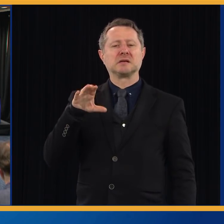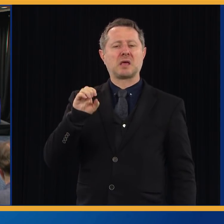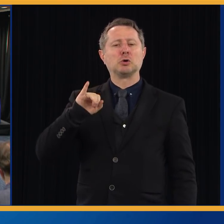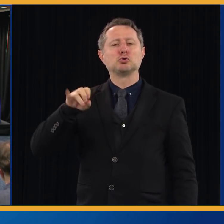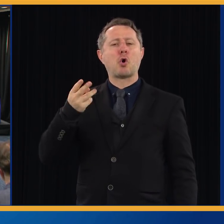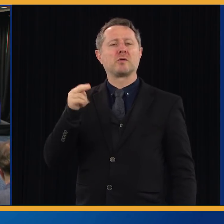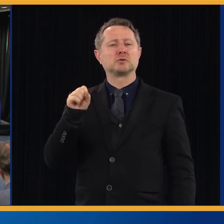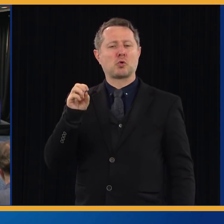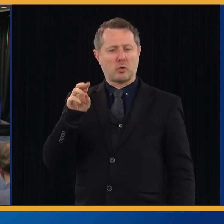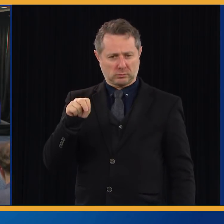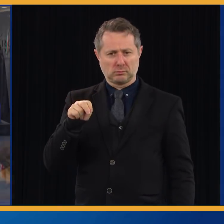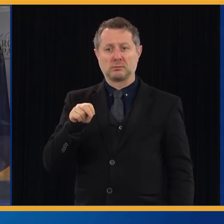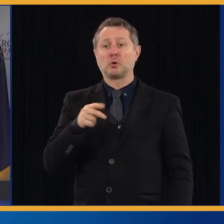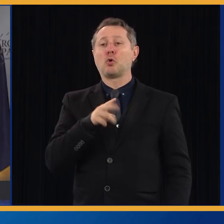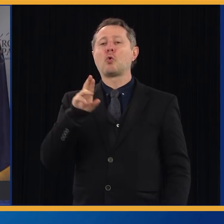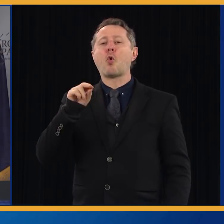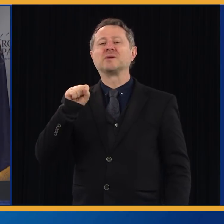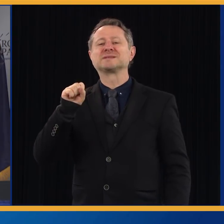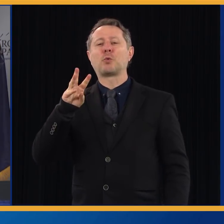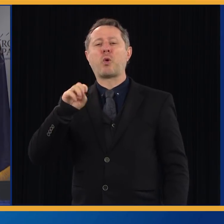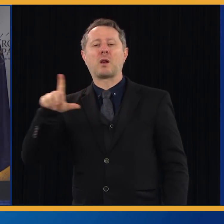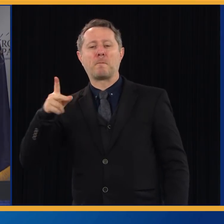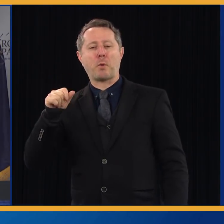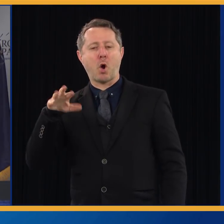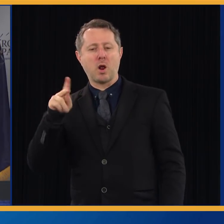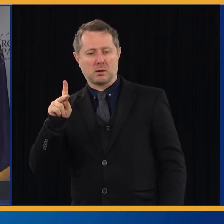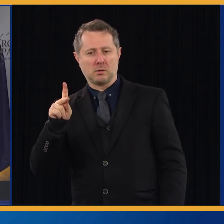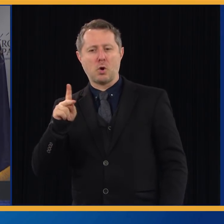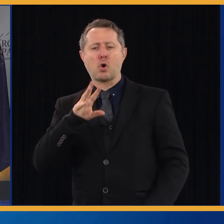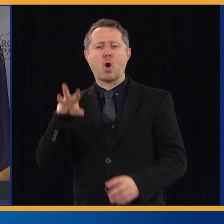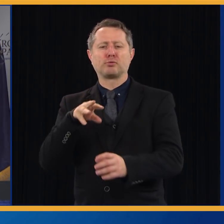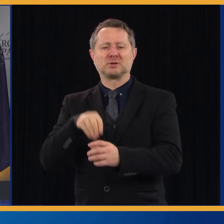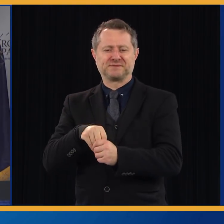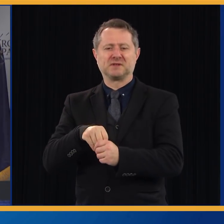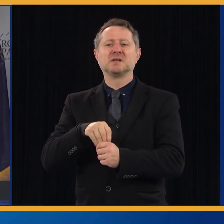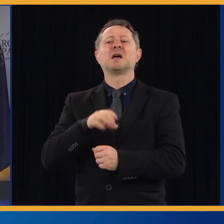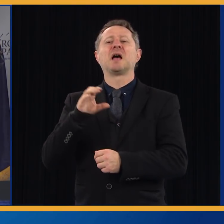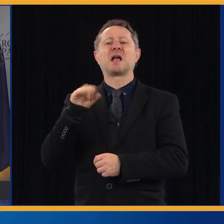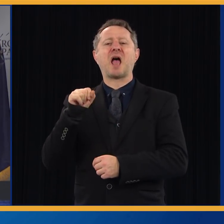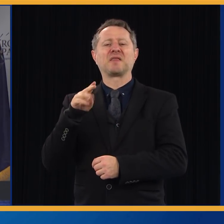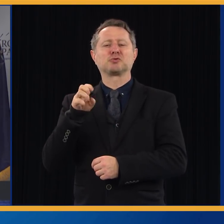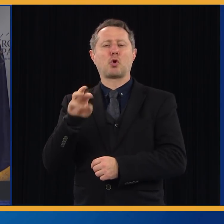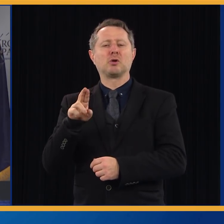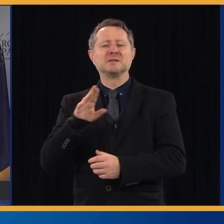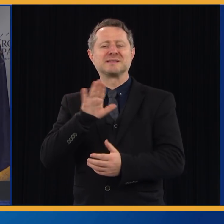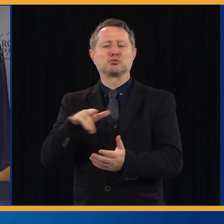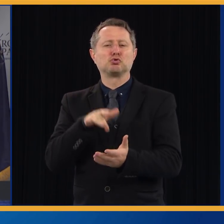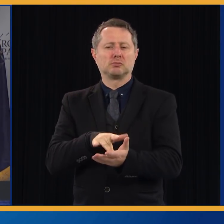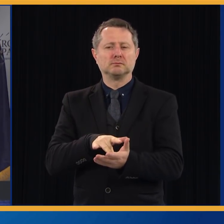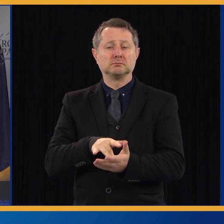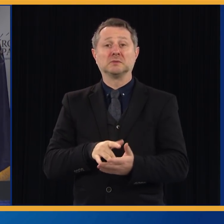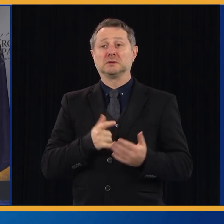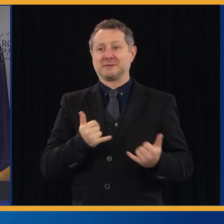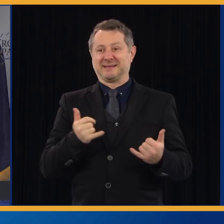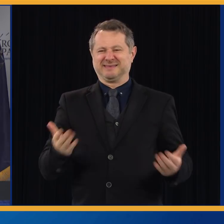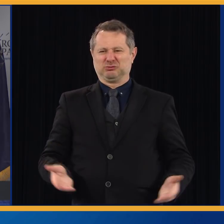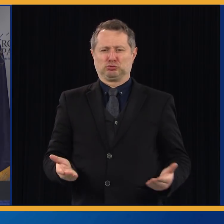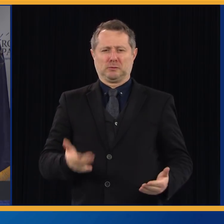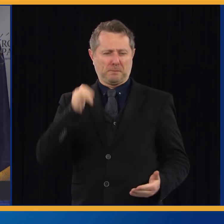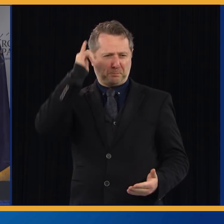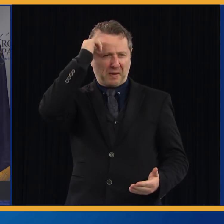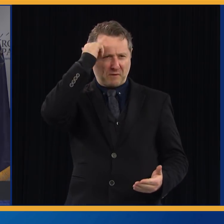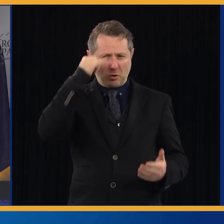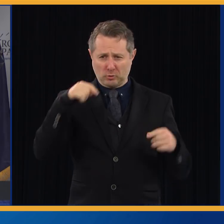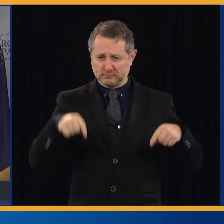Roswell Park Cancer Institute, which is where we are today in Buffalo. Roswell Park is one of the